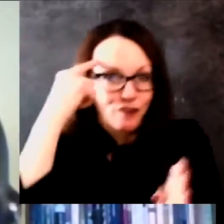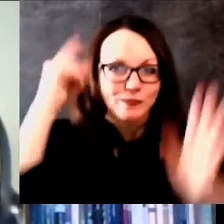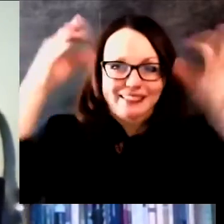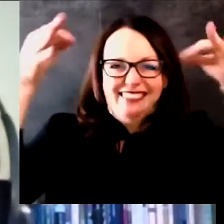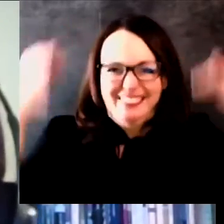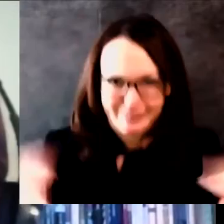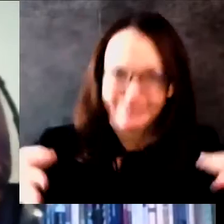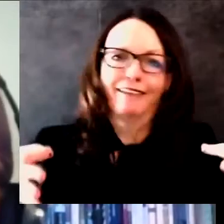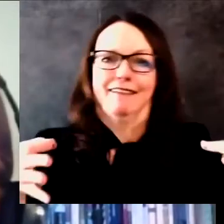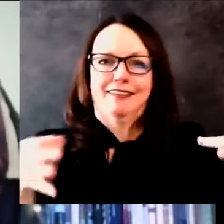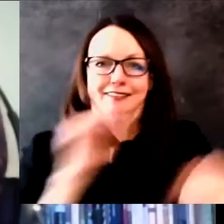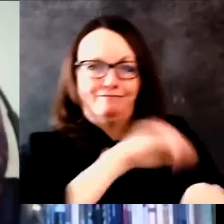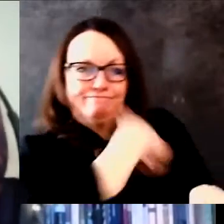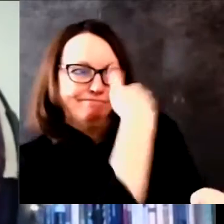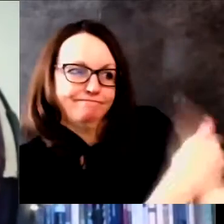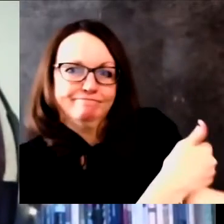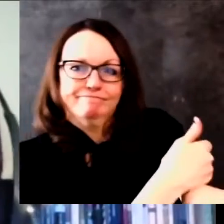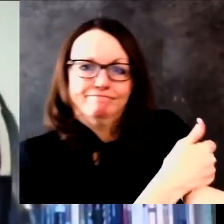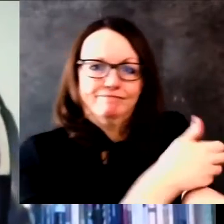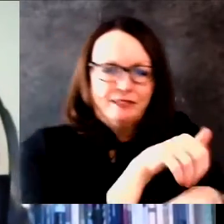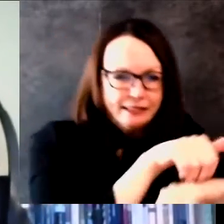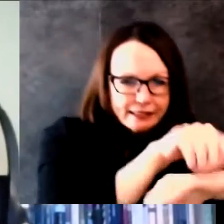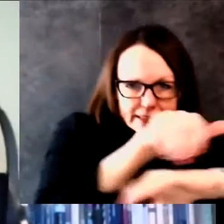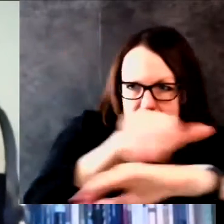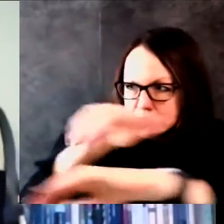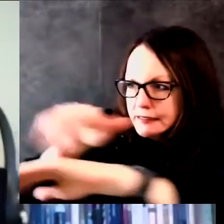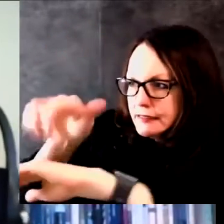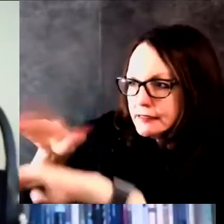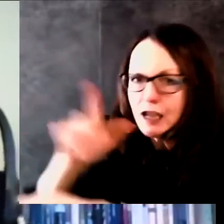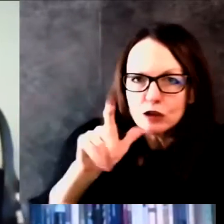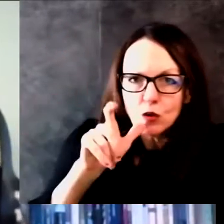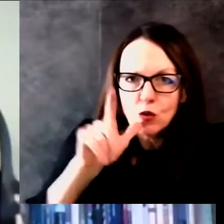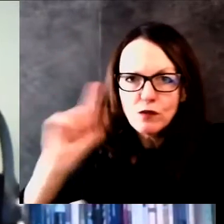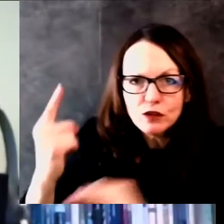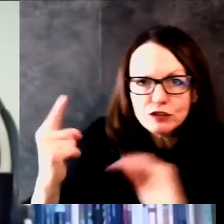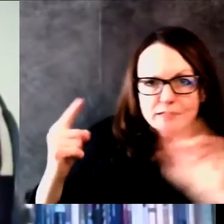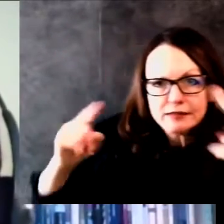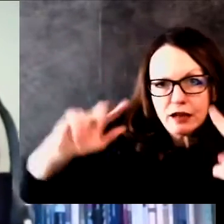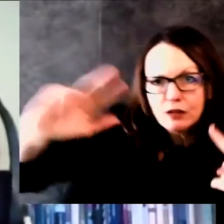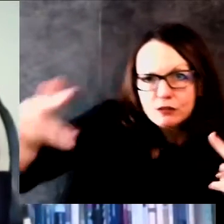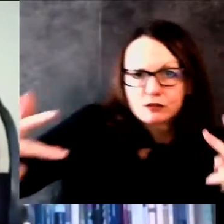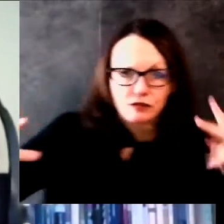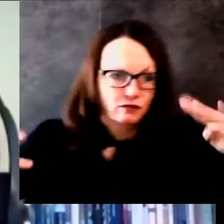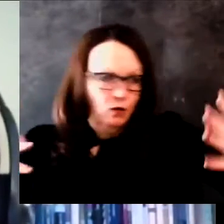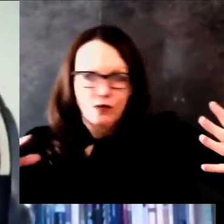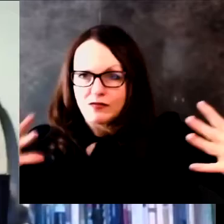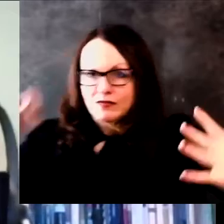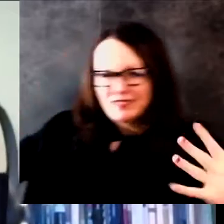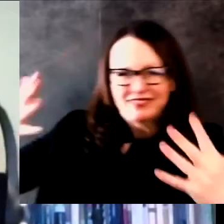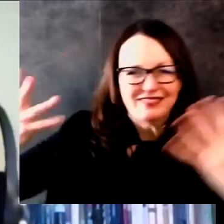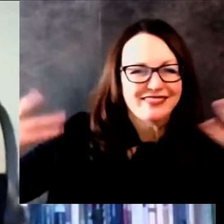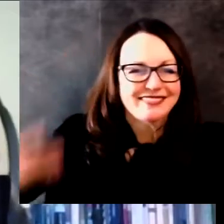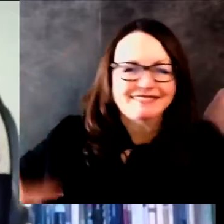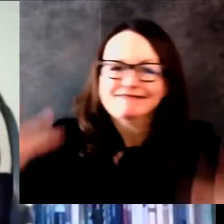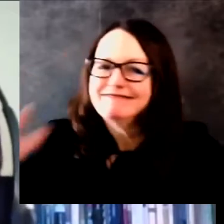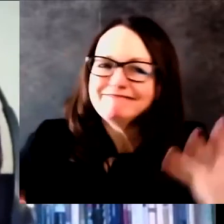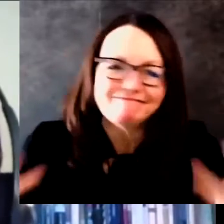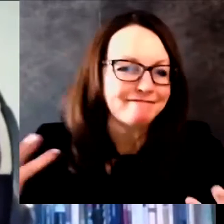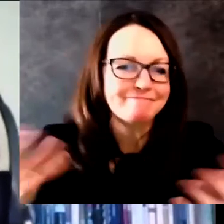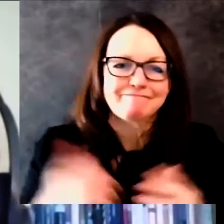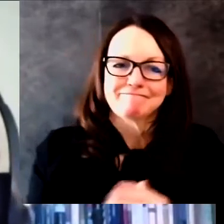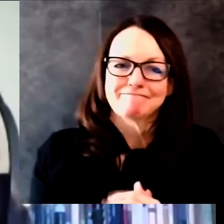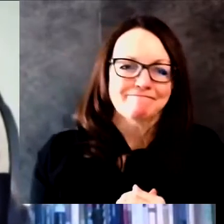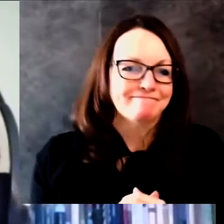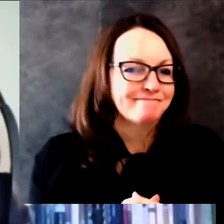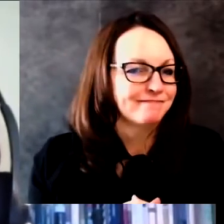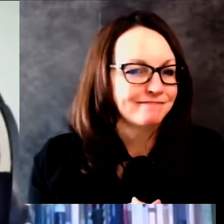know, I know President Biden has laid out a goal of a million doses a day for the first 100 days of